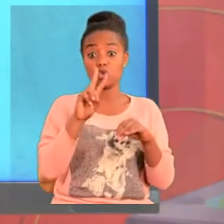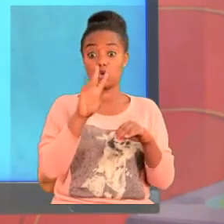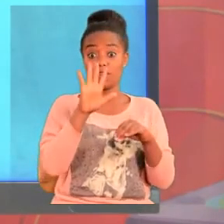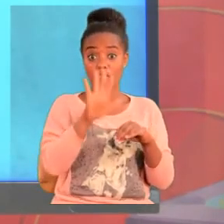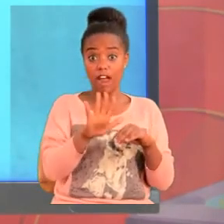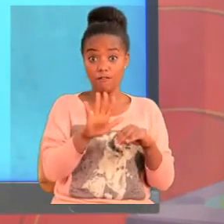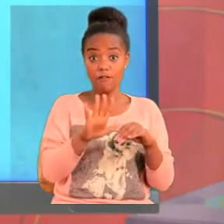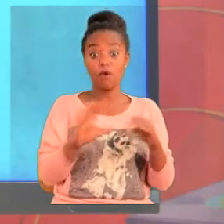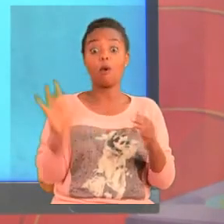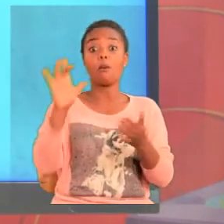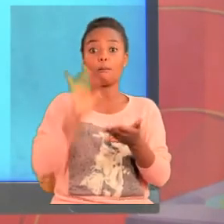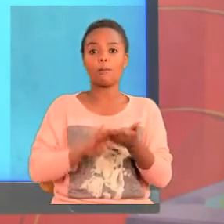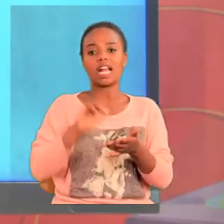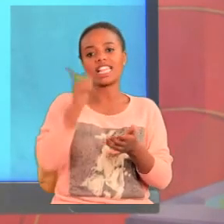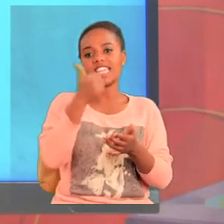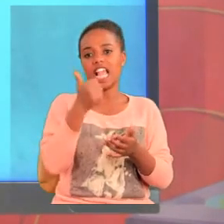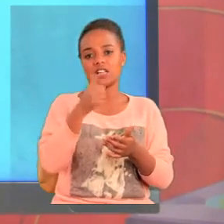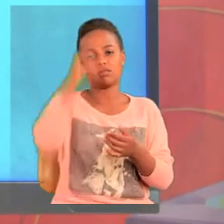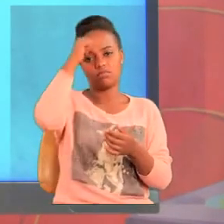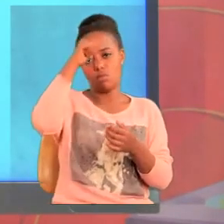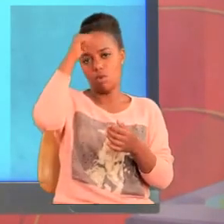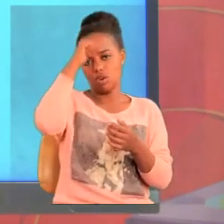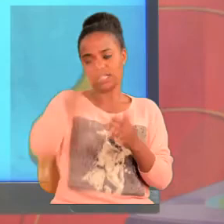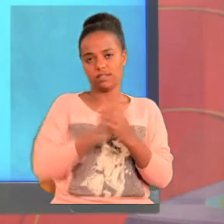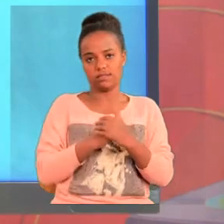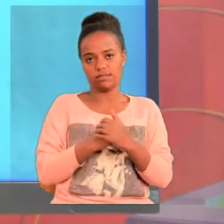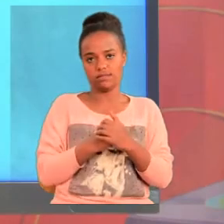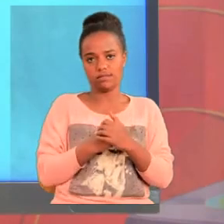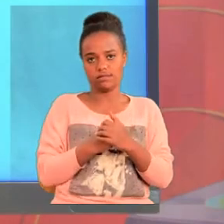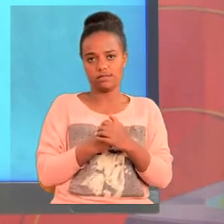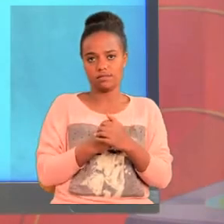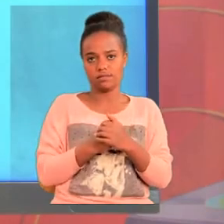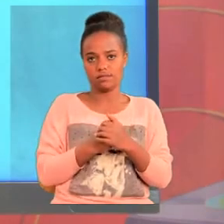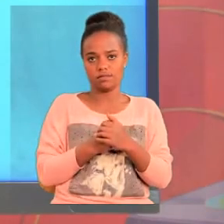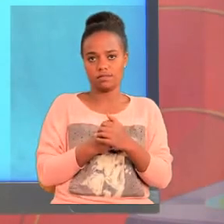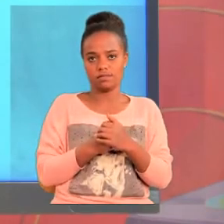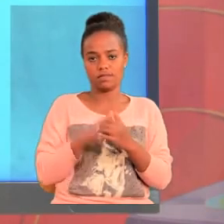10 are boys. So